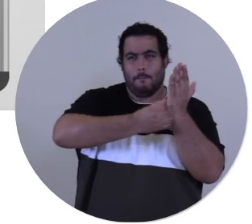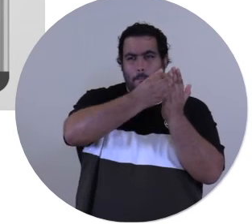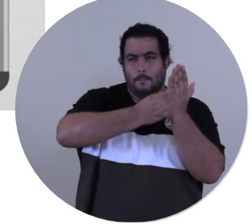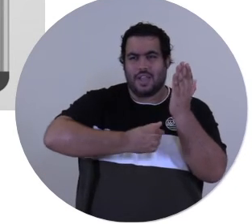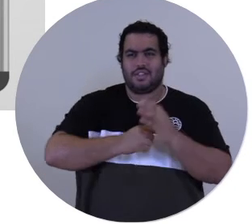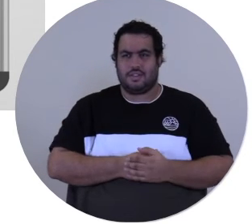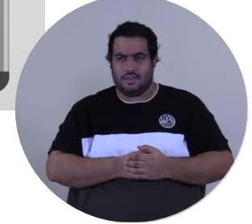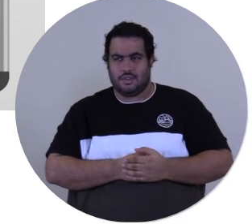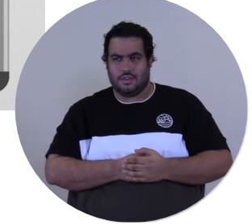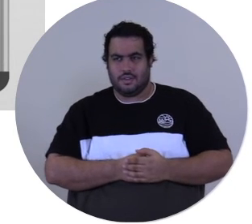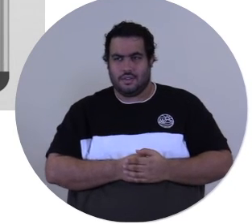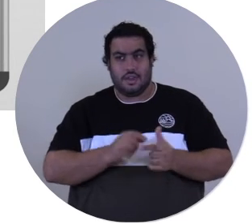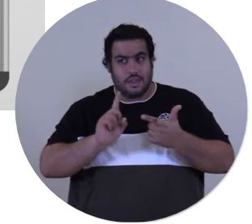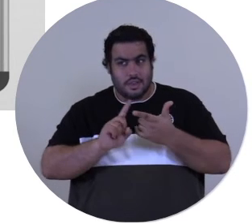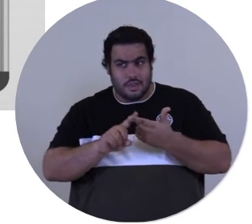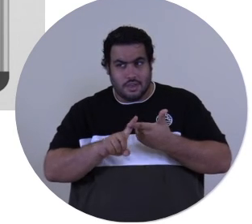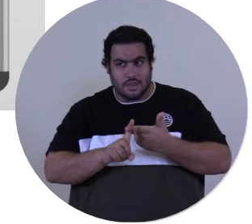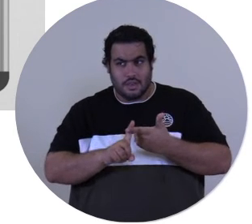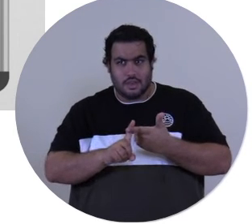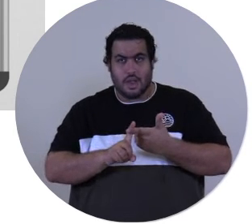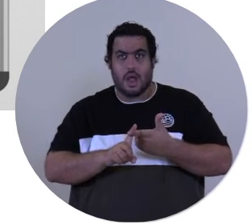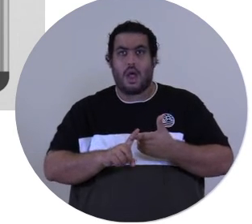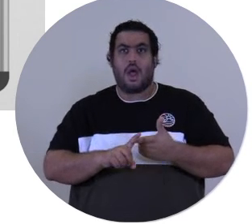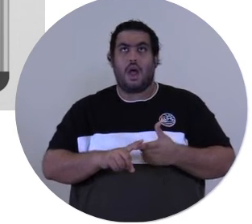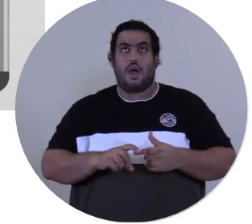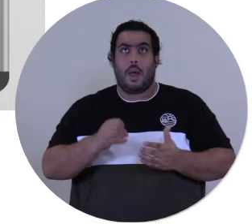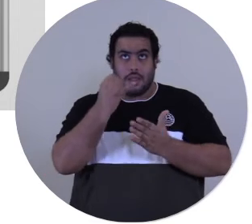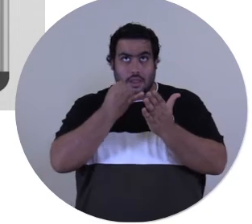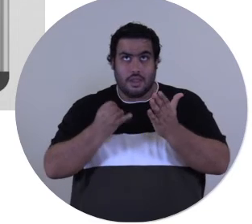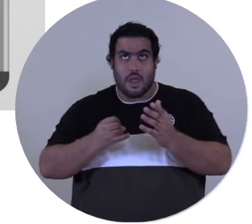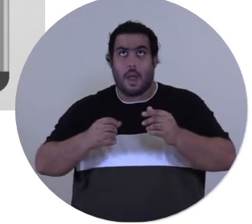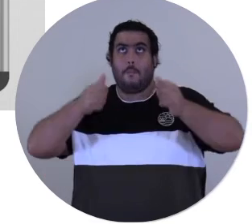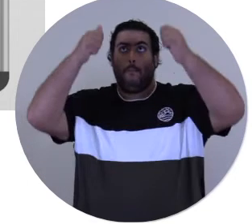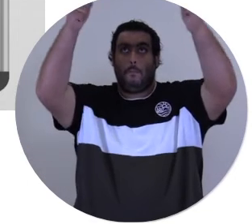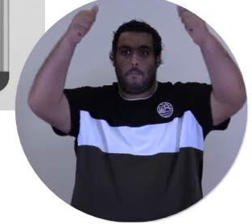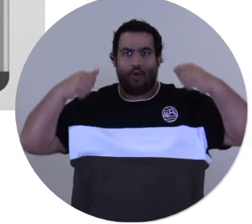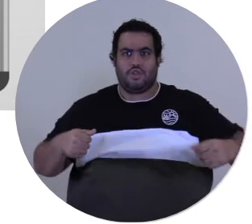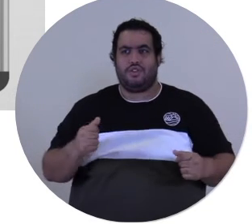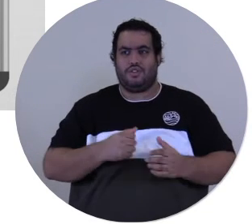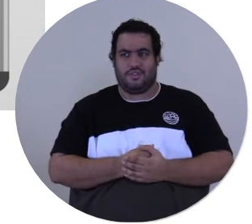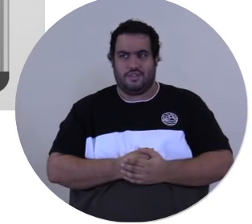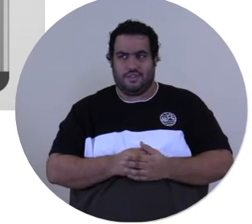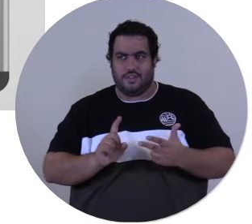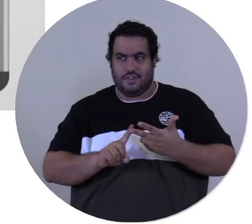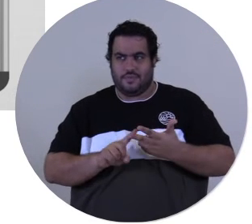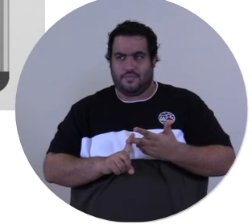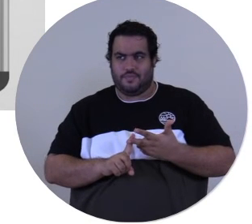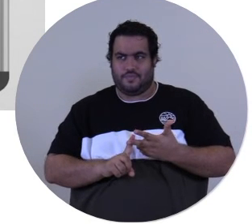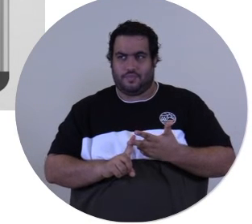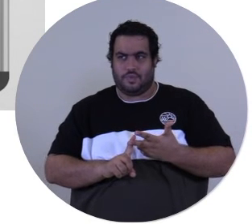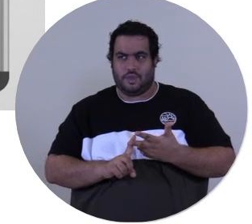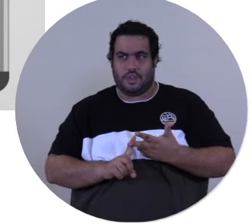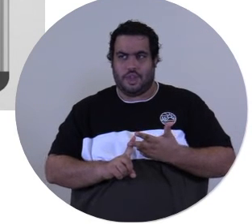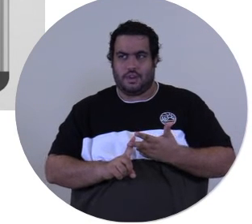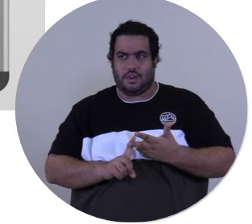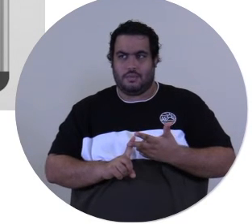magazines or creating unique posters or producing diagrams and tables